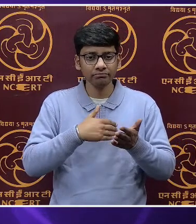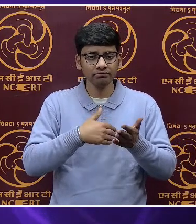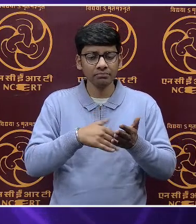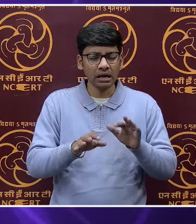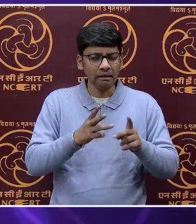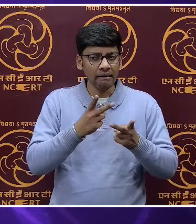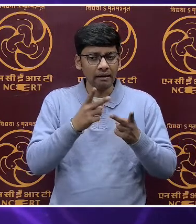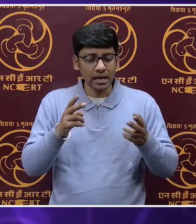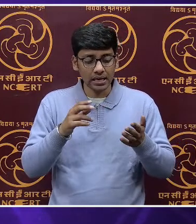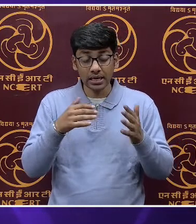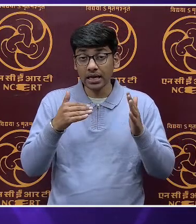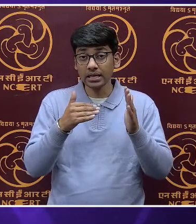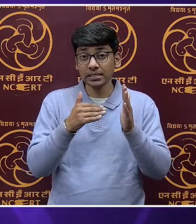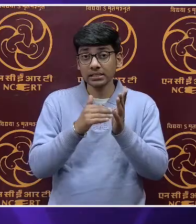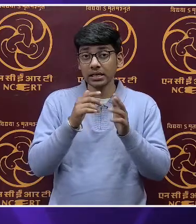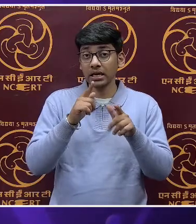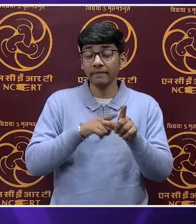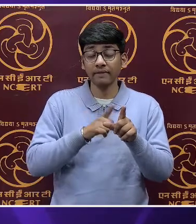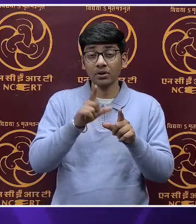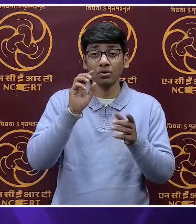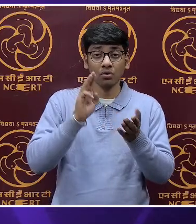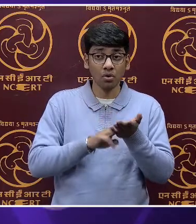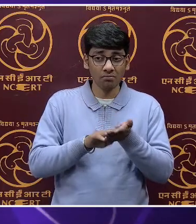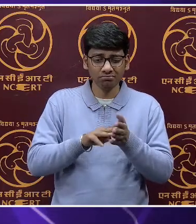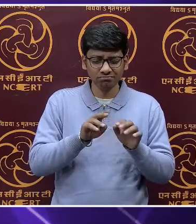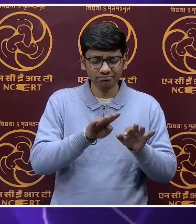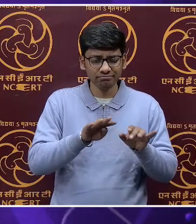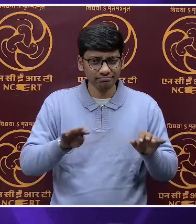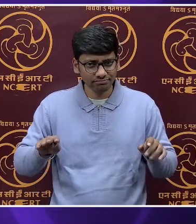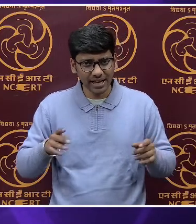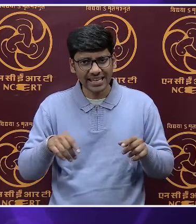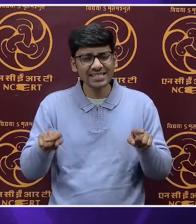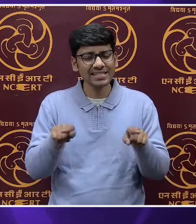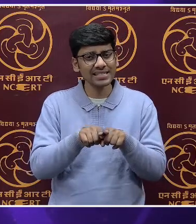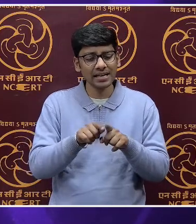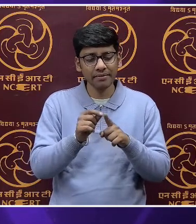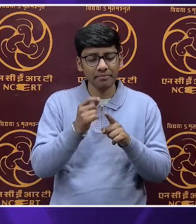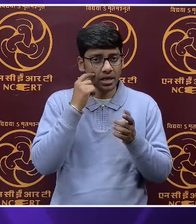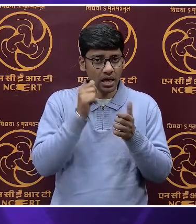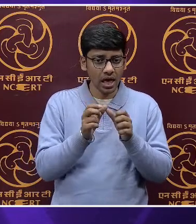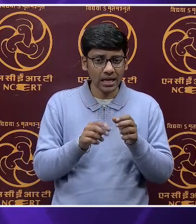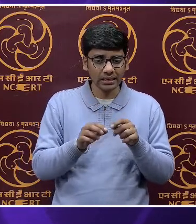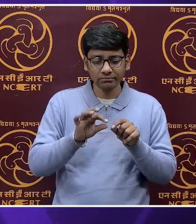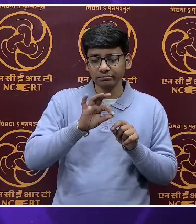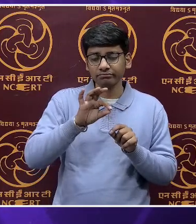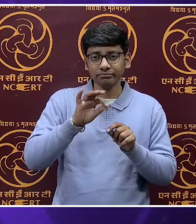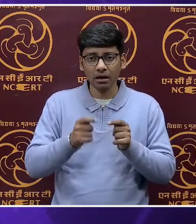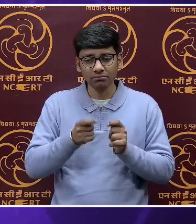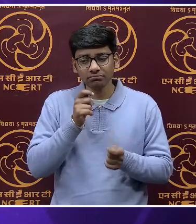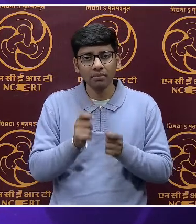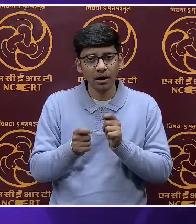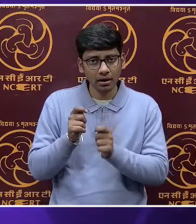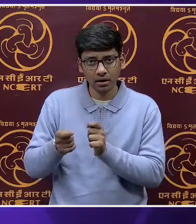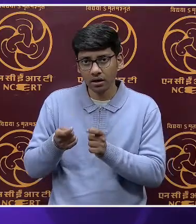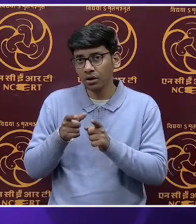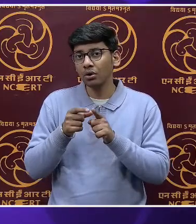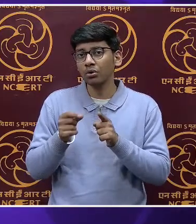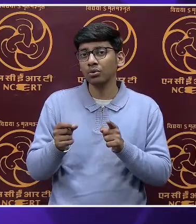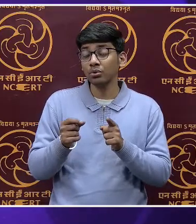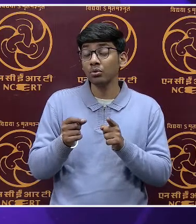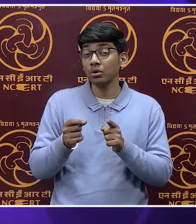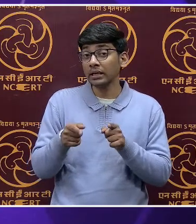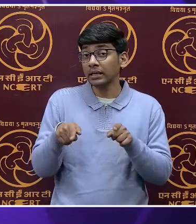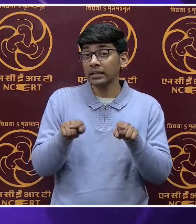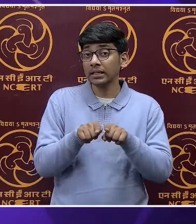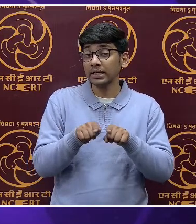multiple rectangular metal strips where we play it with sticks. Okay. And it We hit them through sticks. Okay.